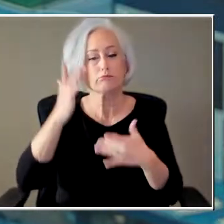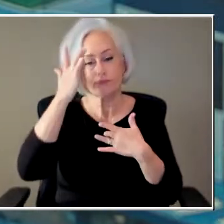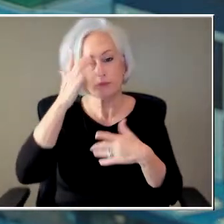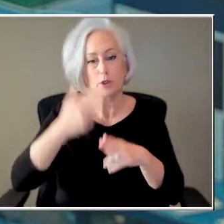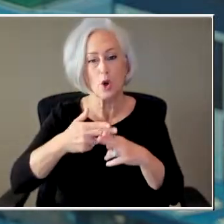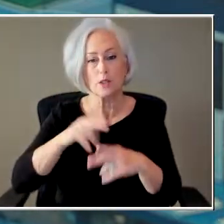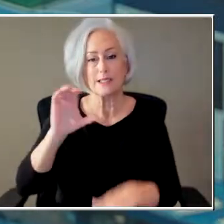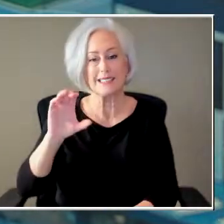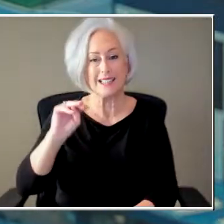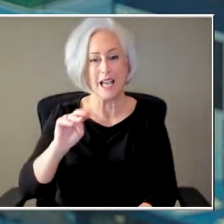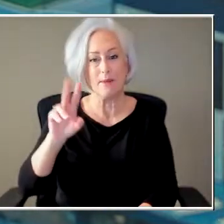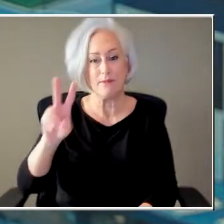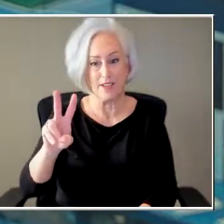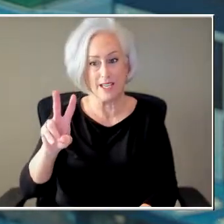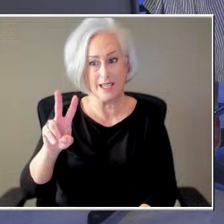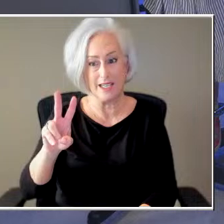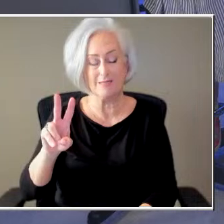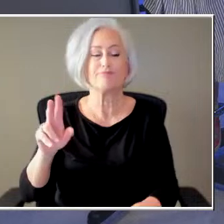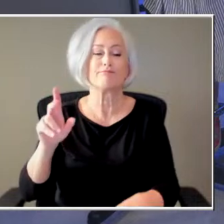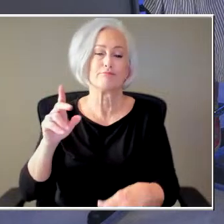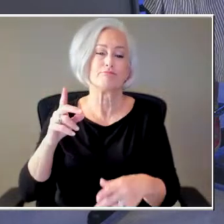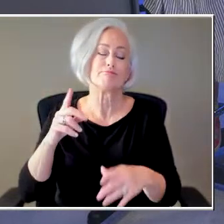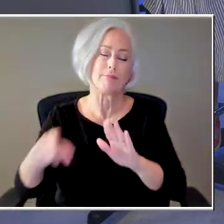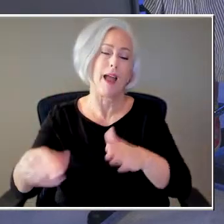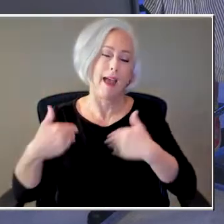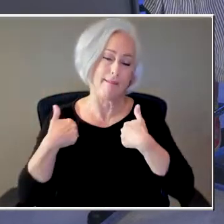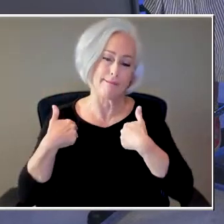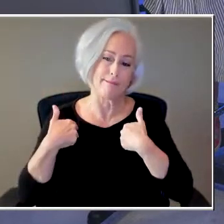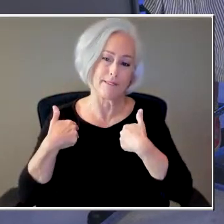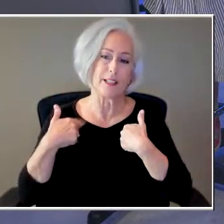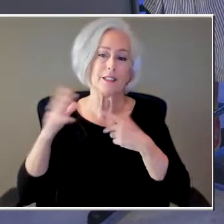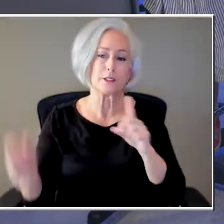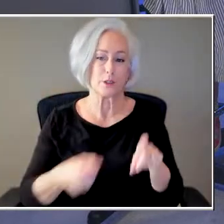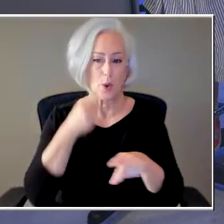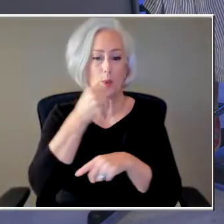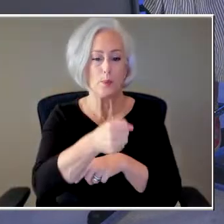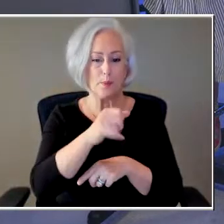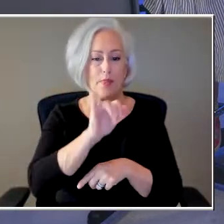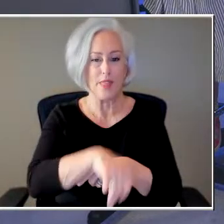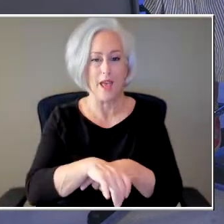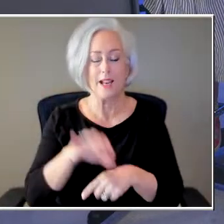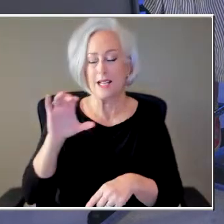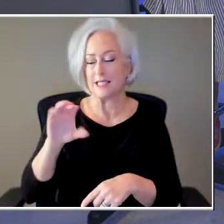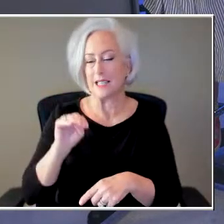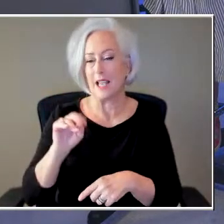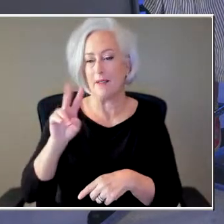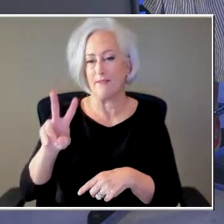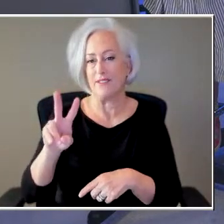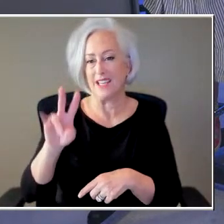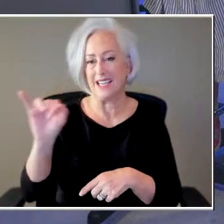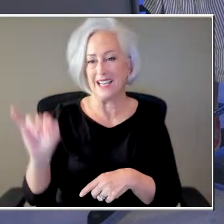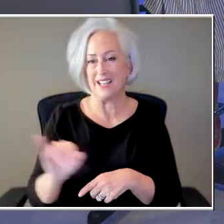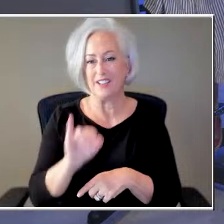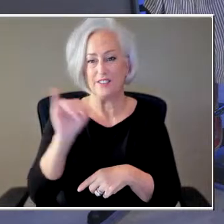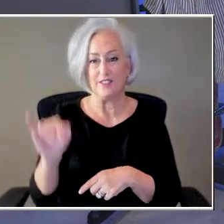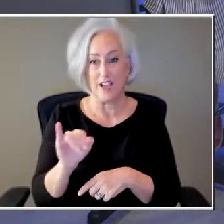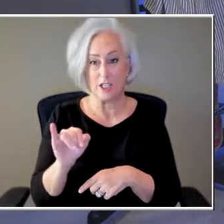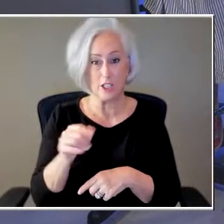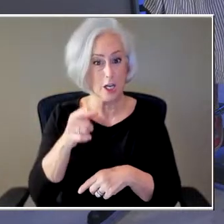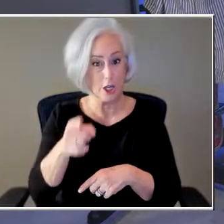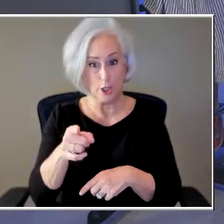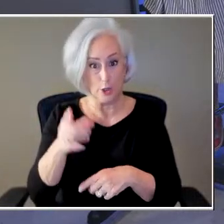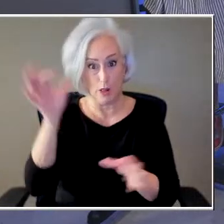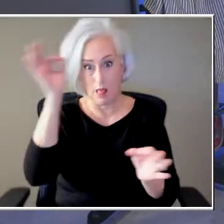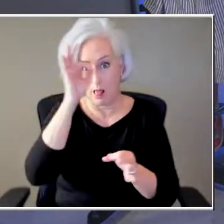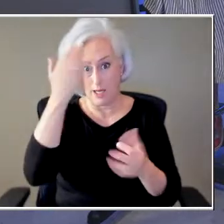admitted the following day. So yeah, you were eventually diagnosed with CMV infection. At that point, you did not know what that was. You'd never